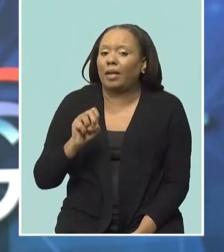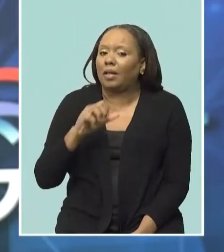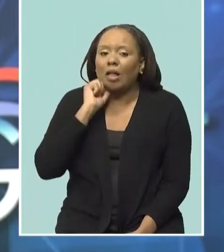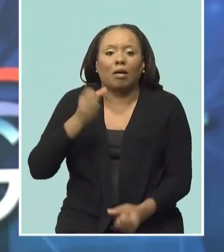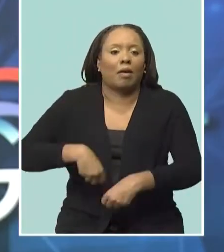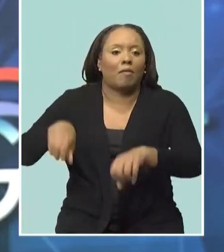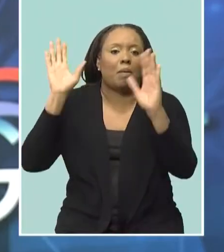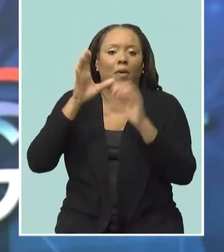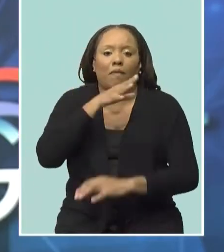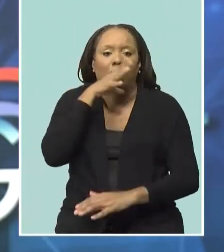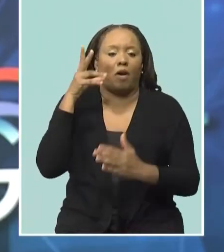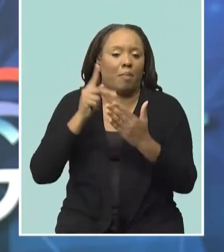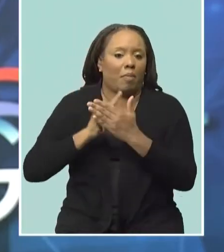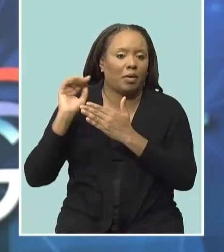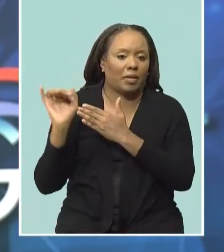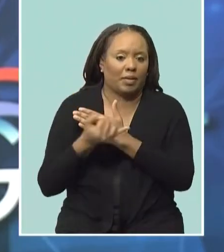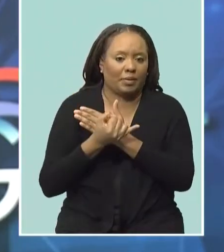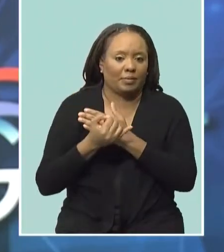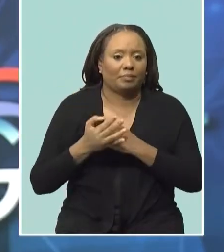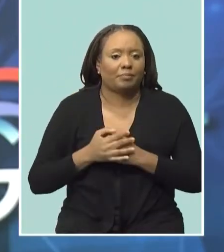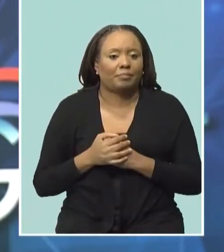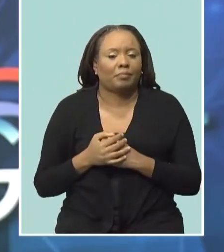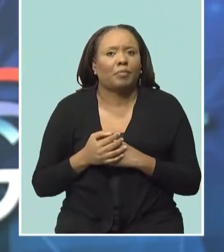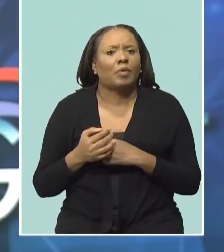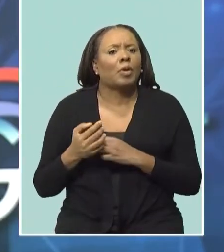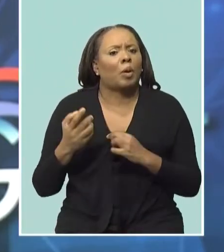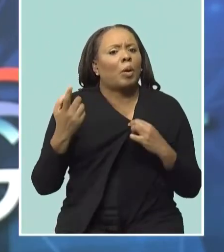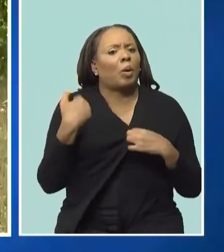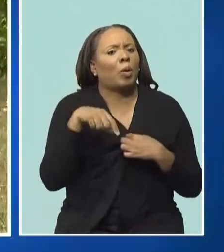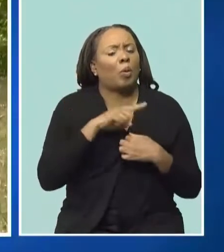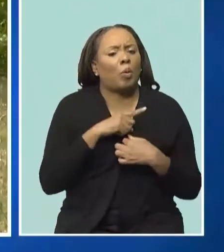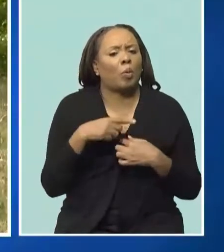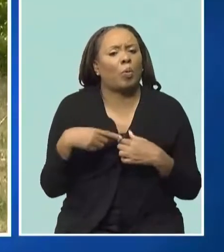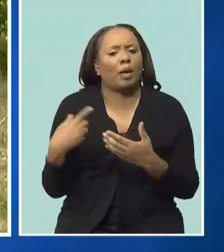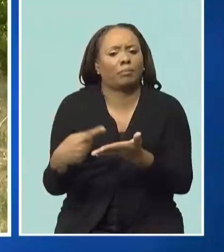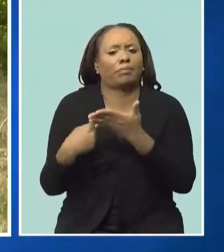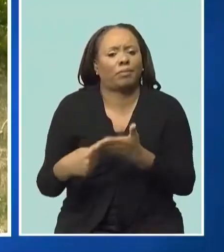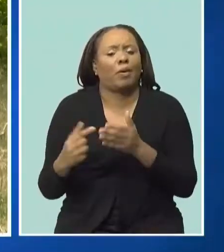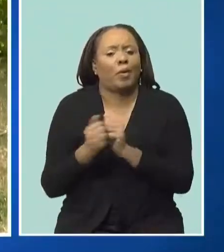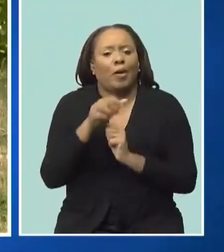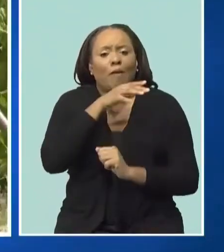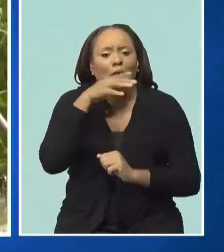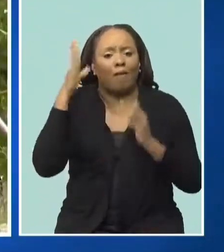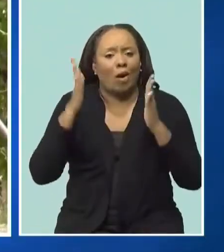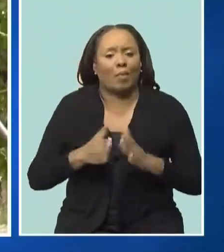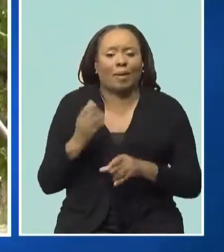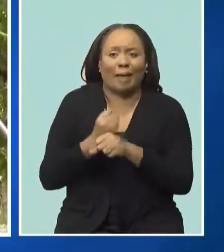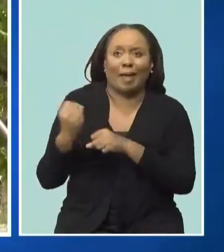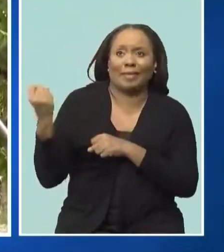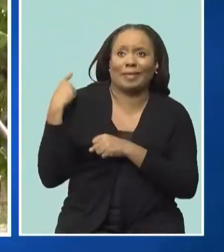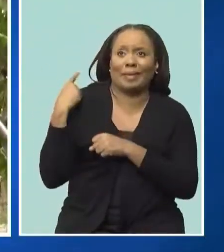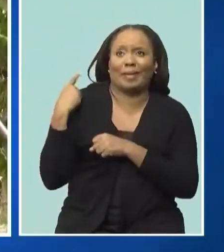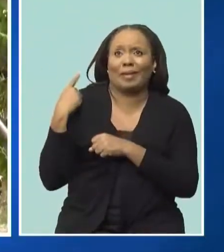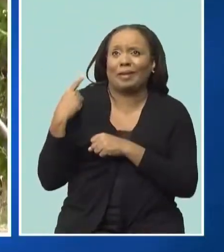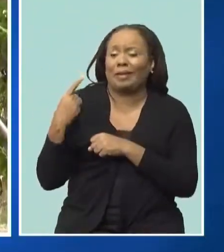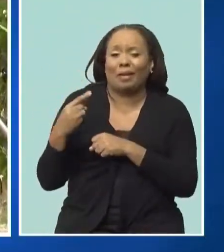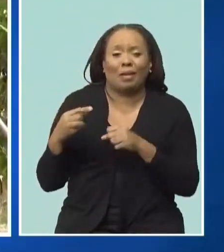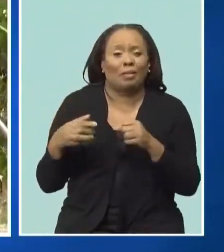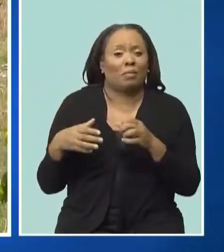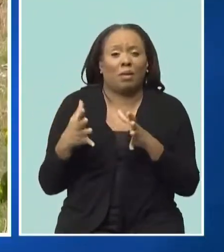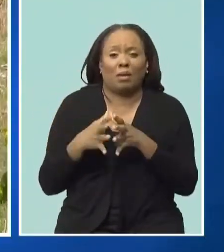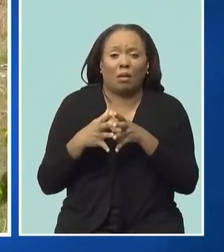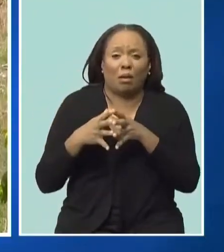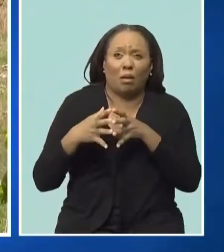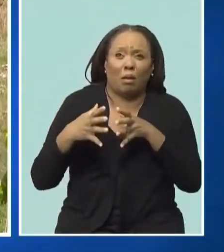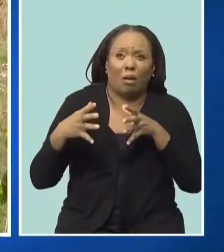the St. Joseph's farmer 1 year since we highlighted him, and he's still lamenting his losses, which run into the thousands. However, this